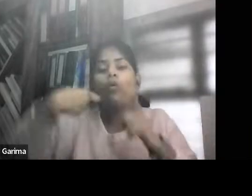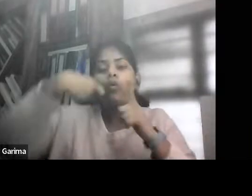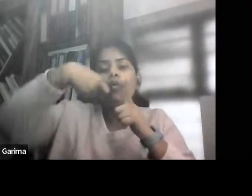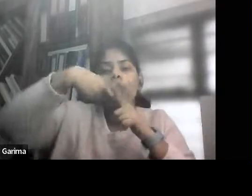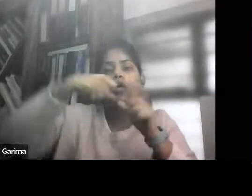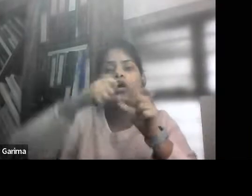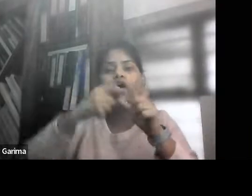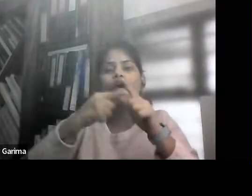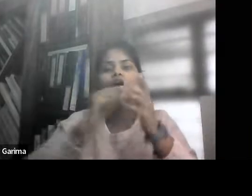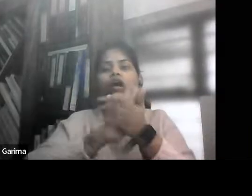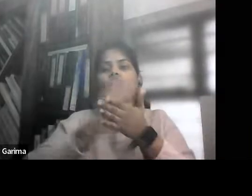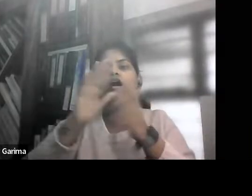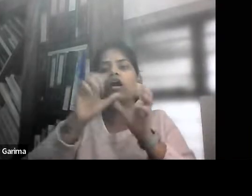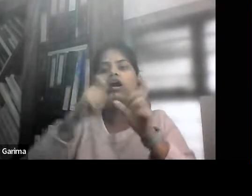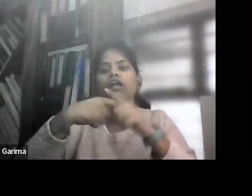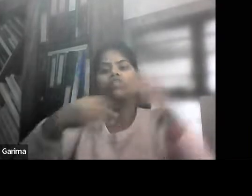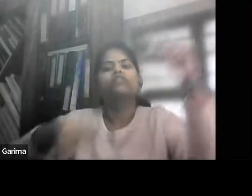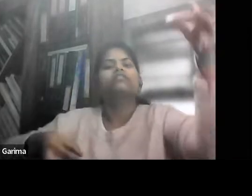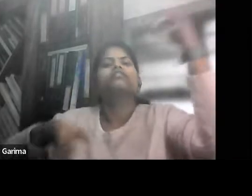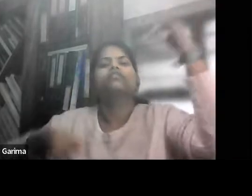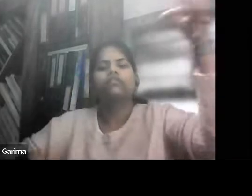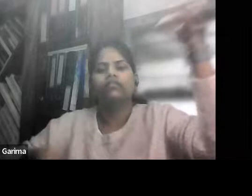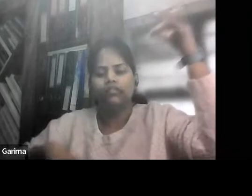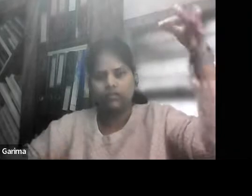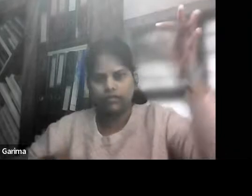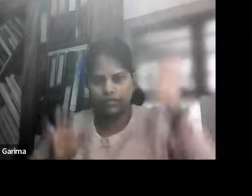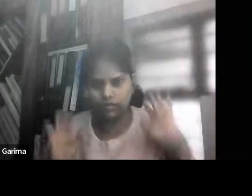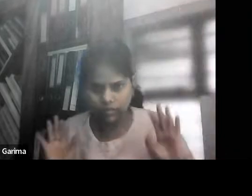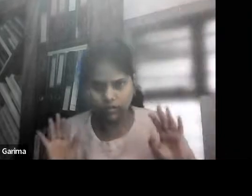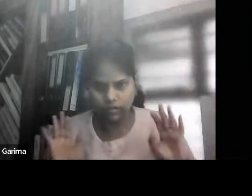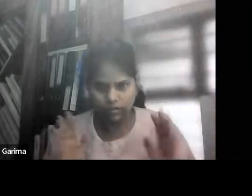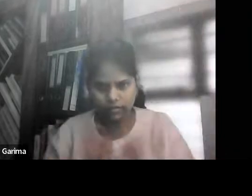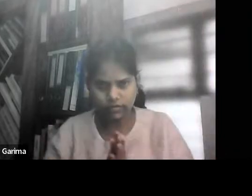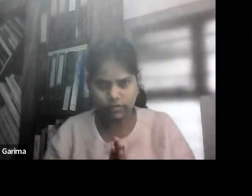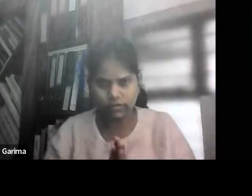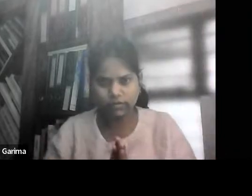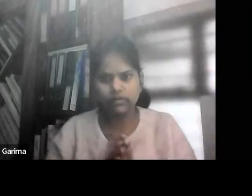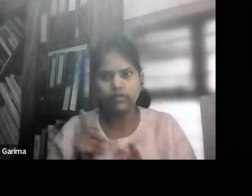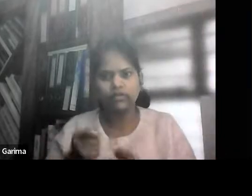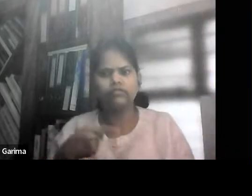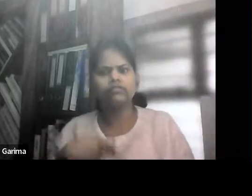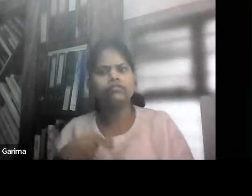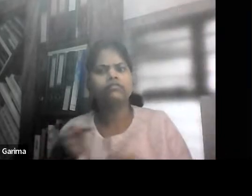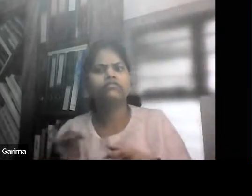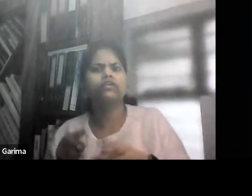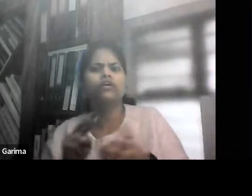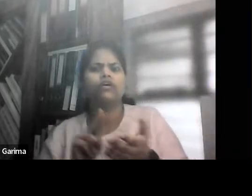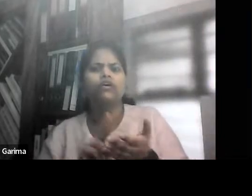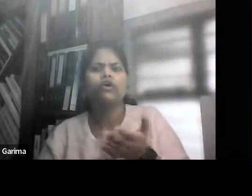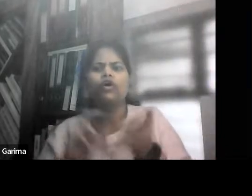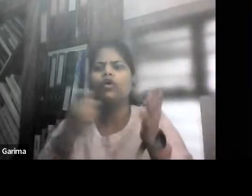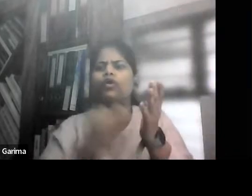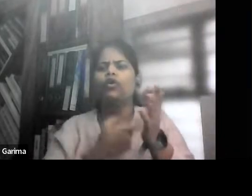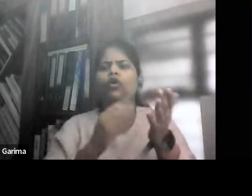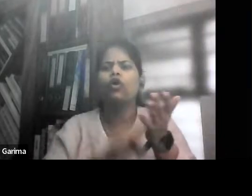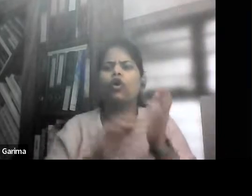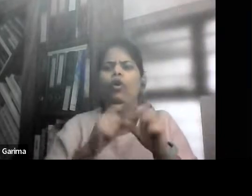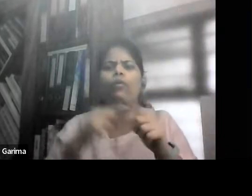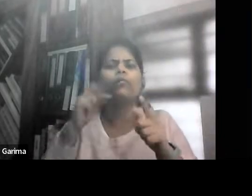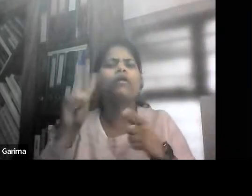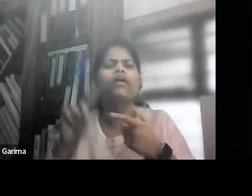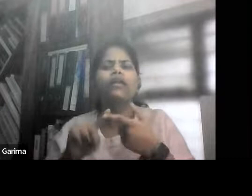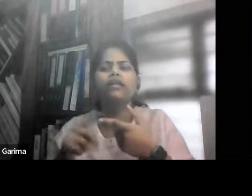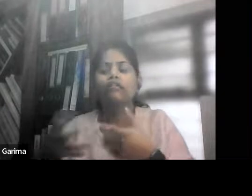cultural articulation and its negotiations with definitive and normative ways of reception. So